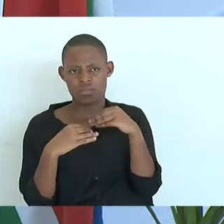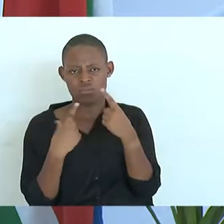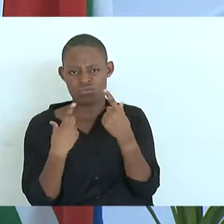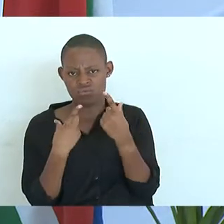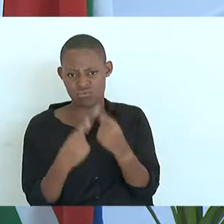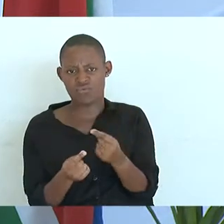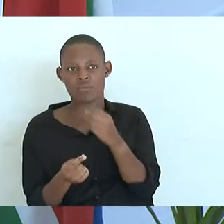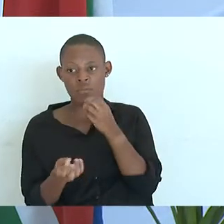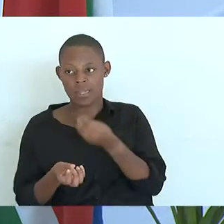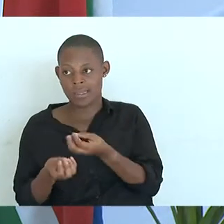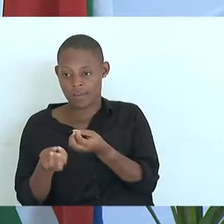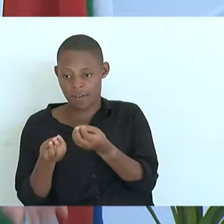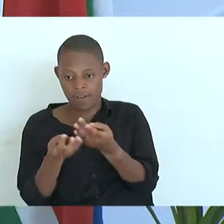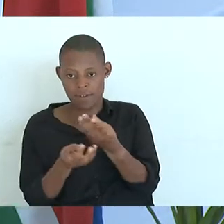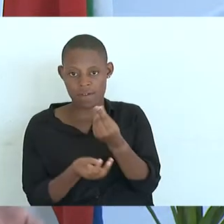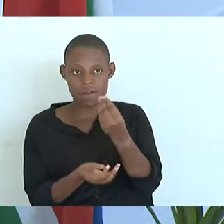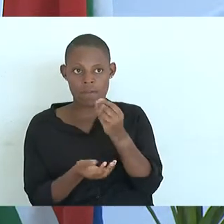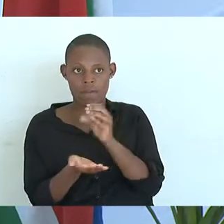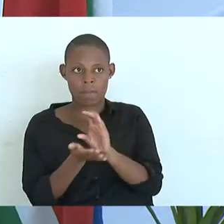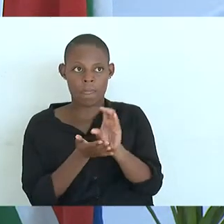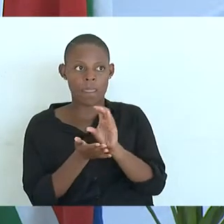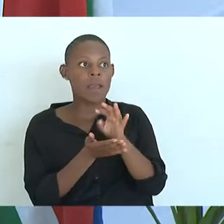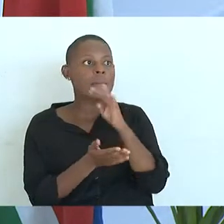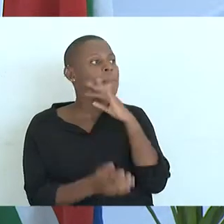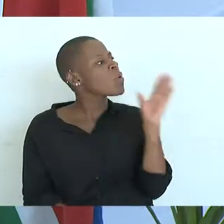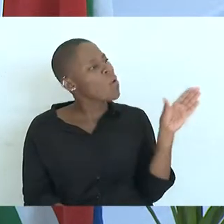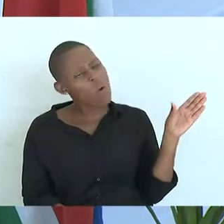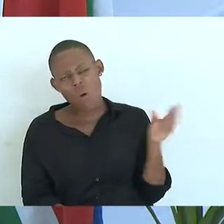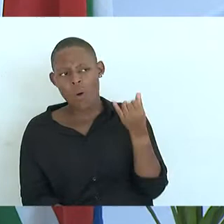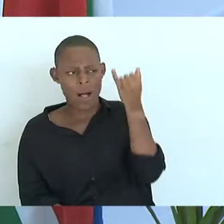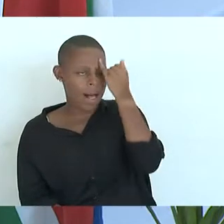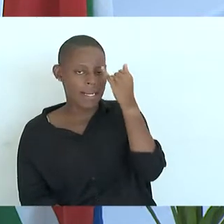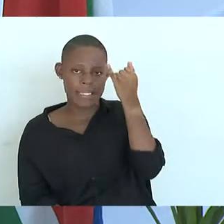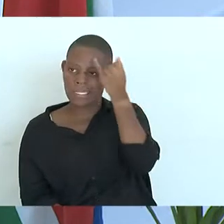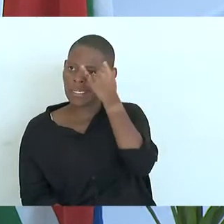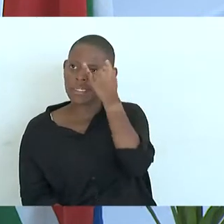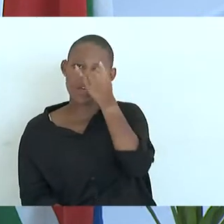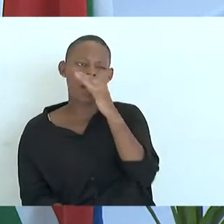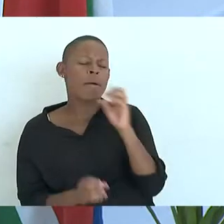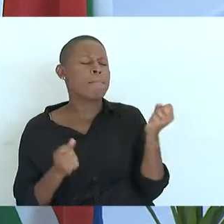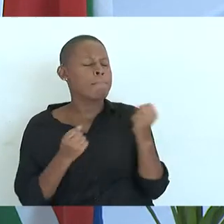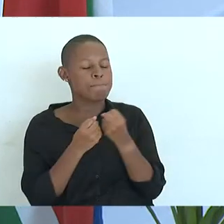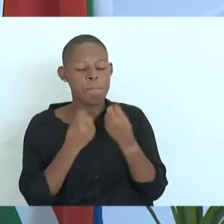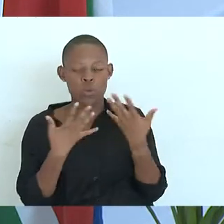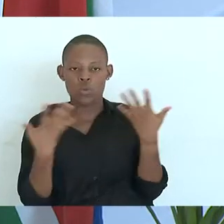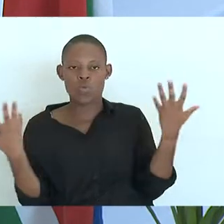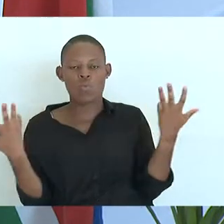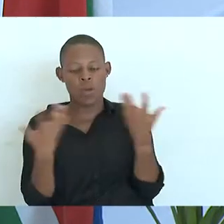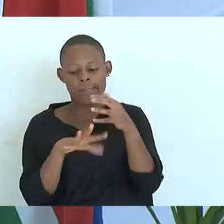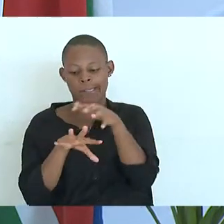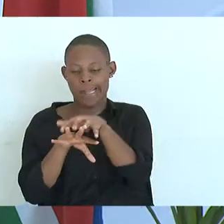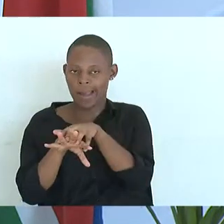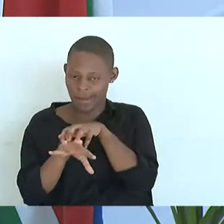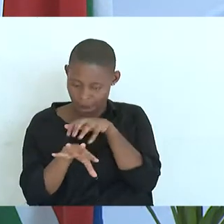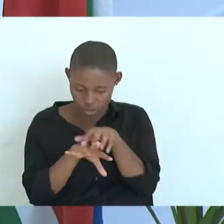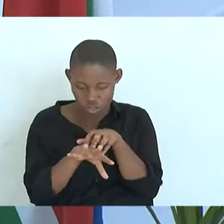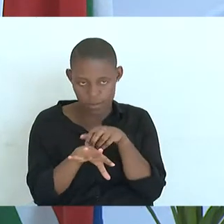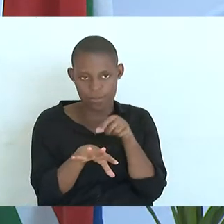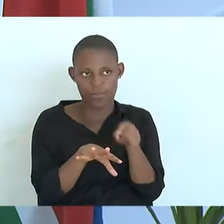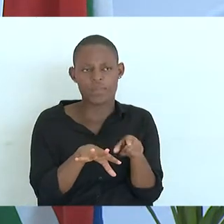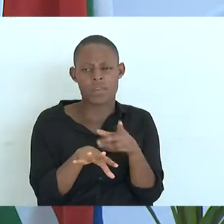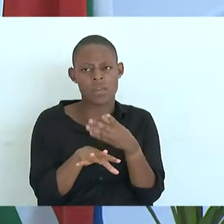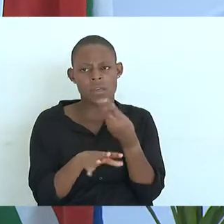Kodwa ke phela ama-ideas siwafunda wonke. Iningi likwi-agriculture lifandiwe,